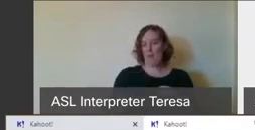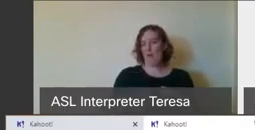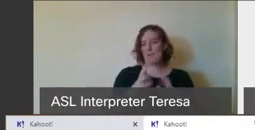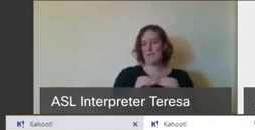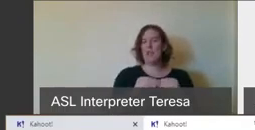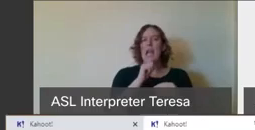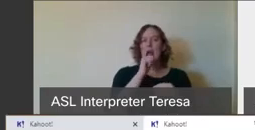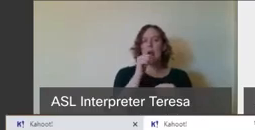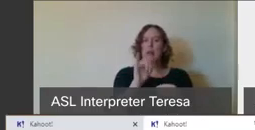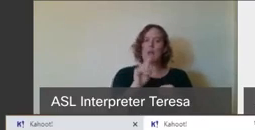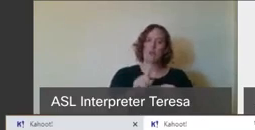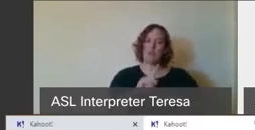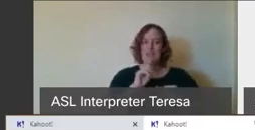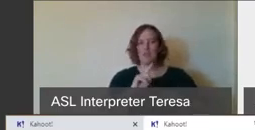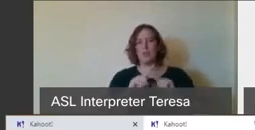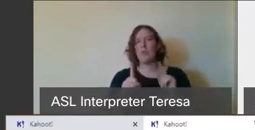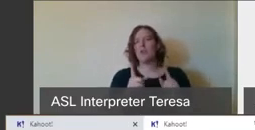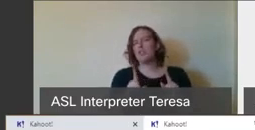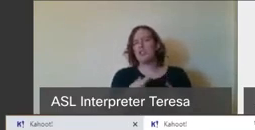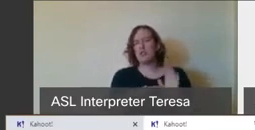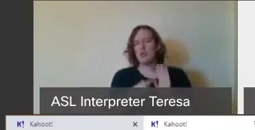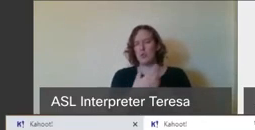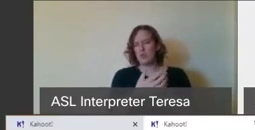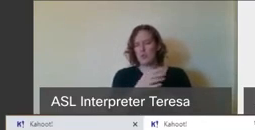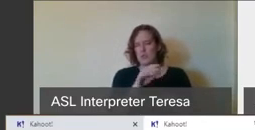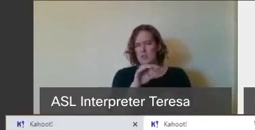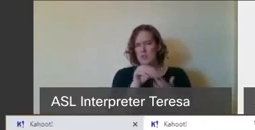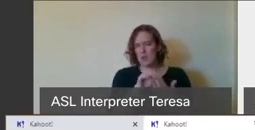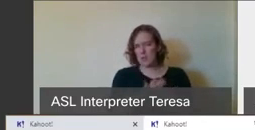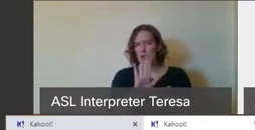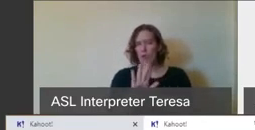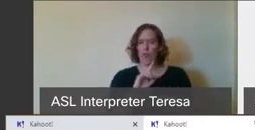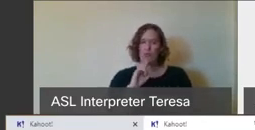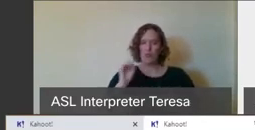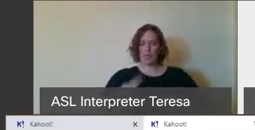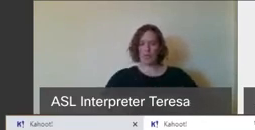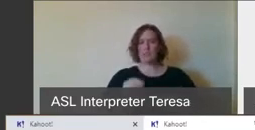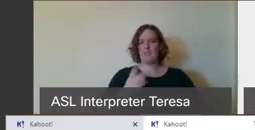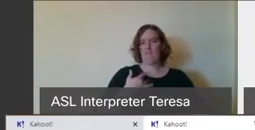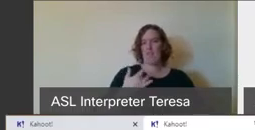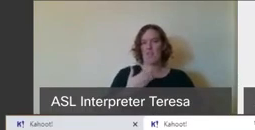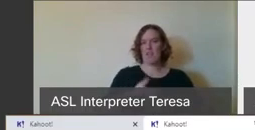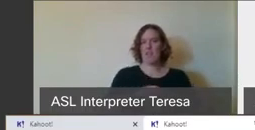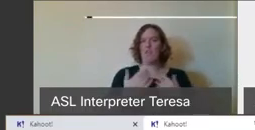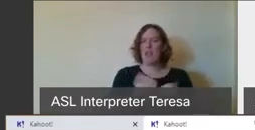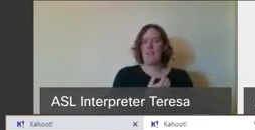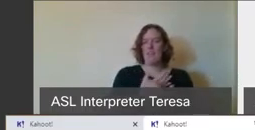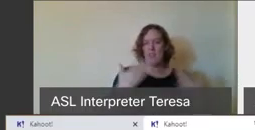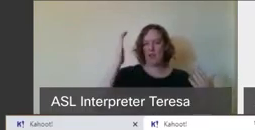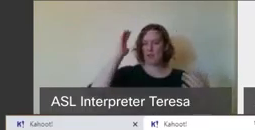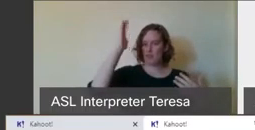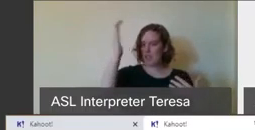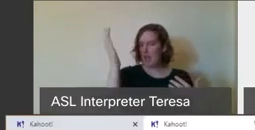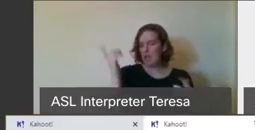but just to really get your reactions and your sentiments now after we've just been presented with such a great amount of